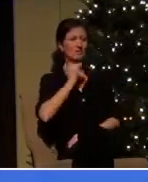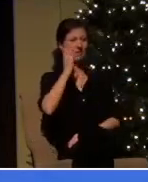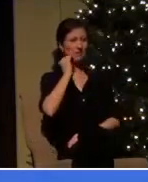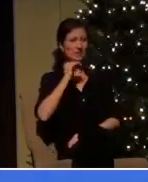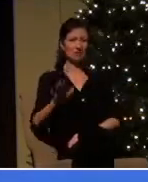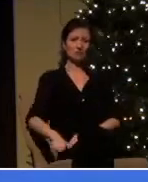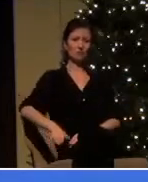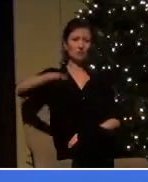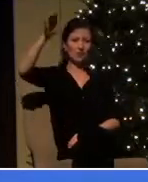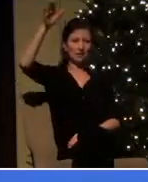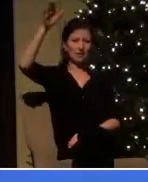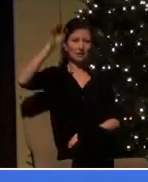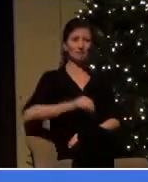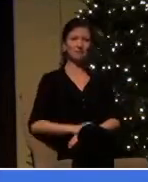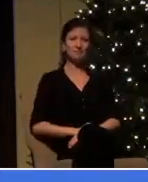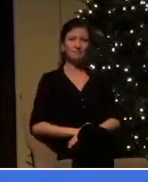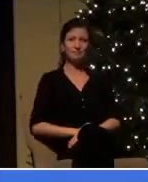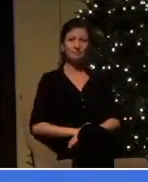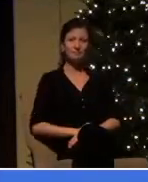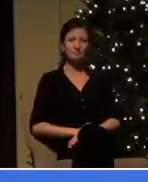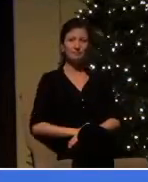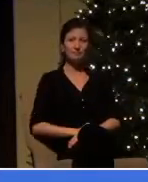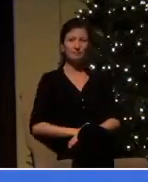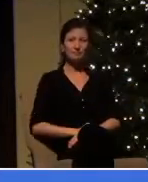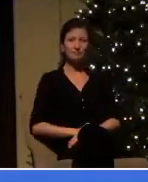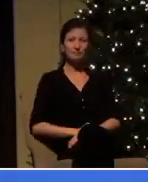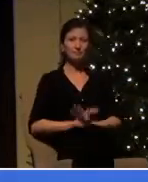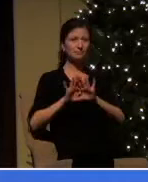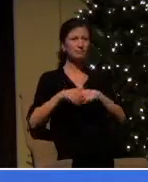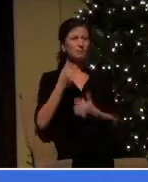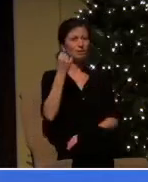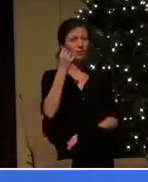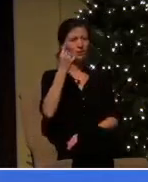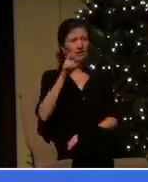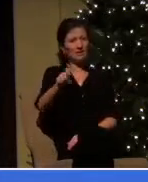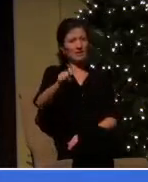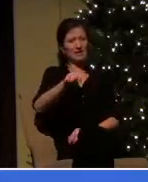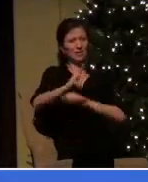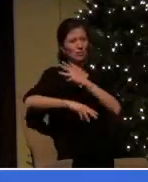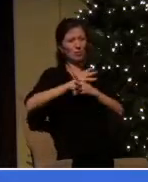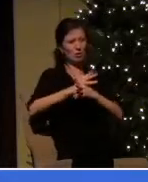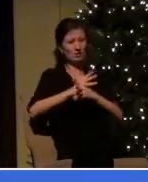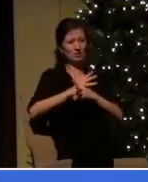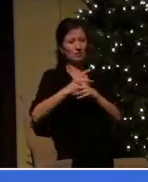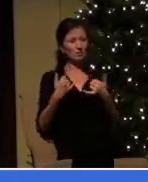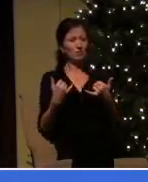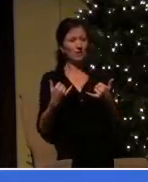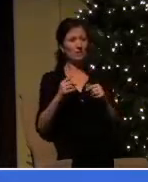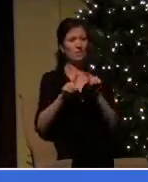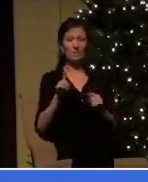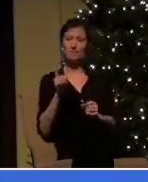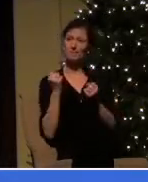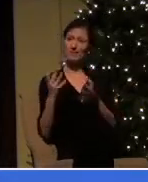the needs of the world around us today unless we understand that multiple hundreds of thousands of people have